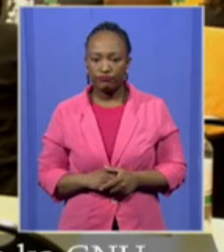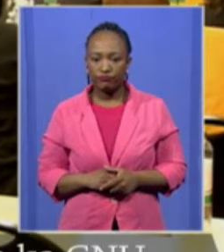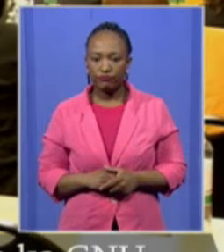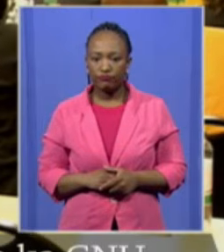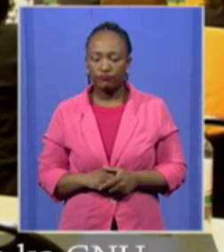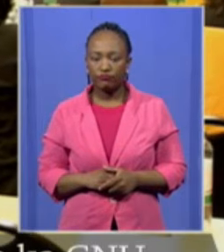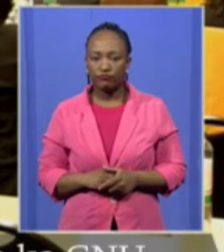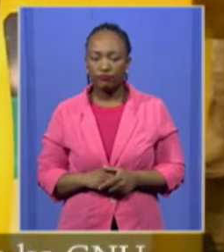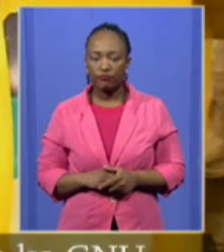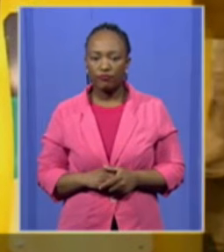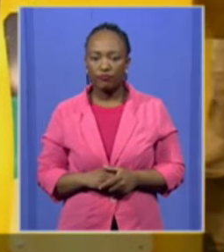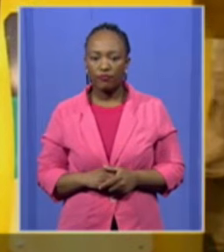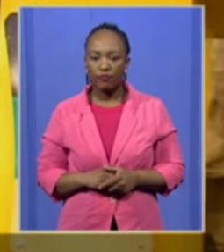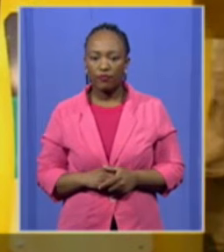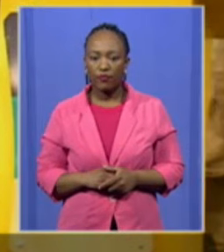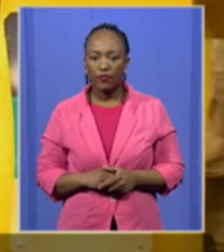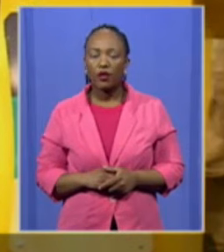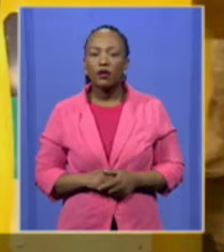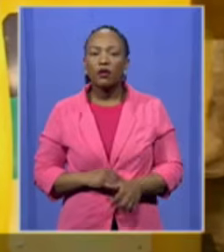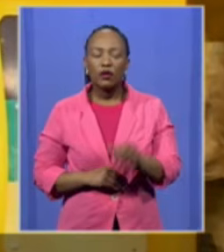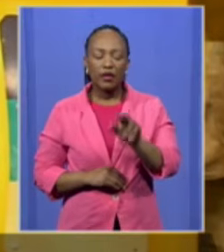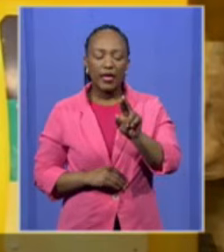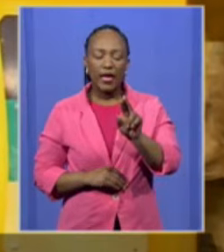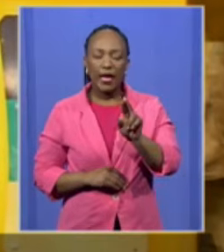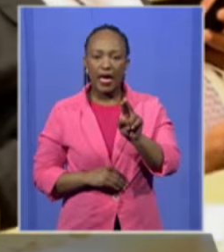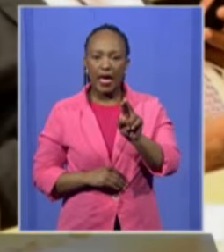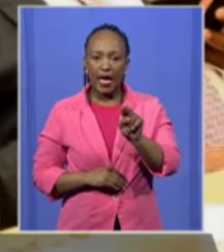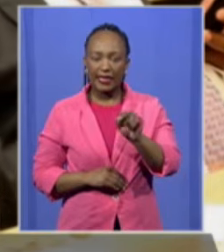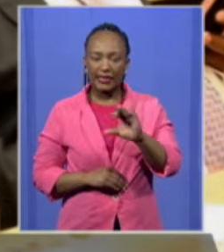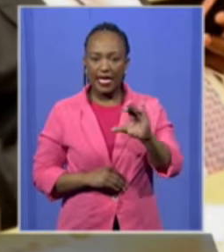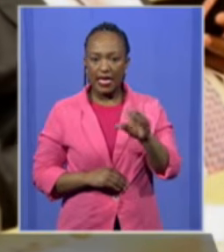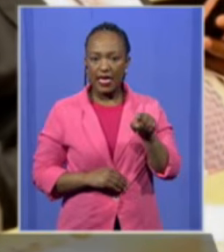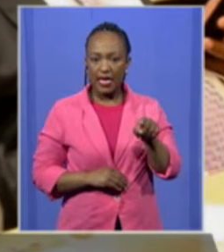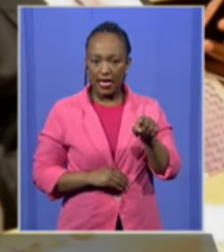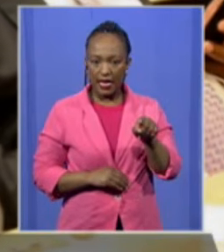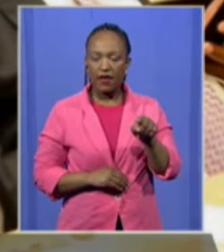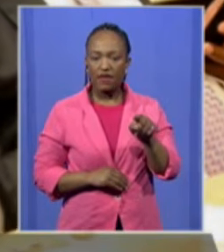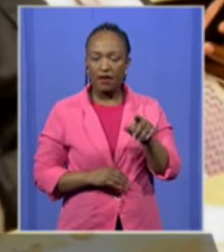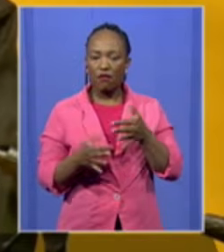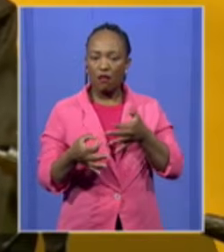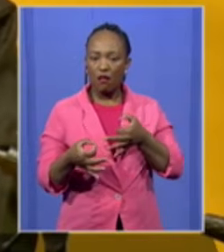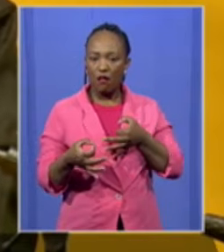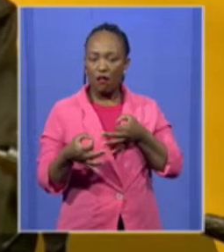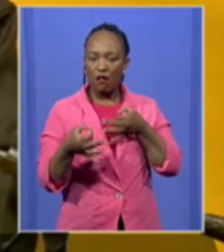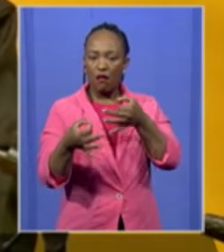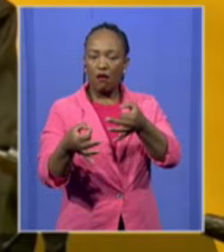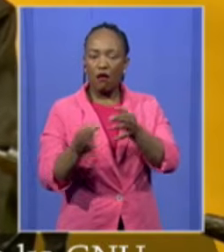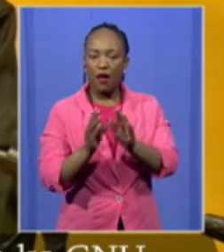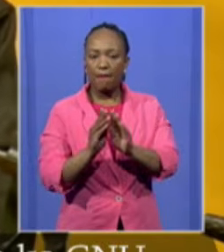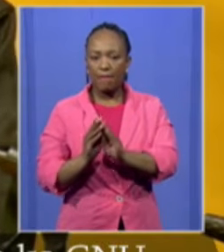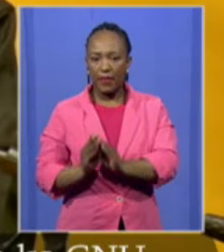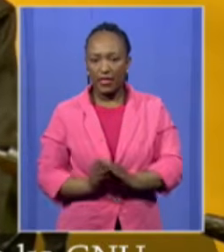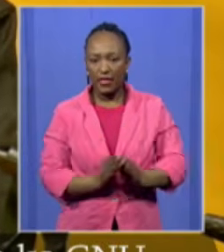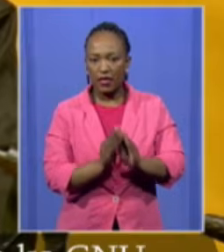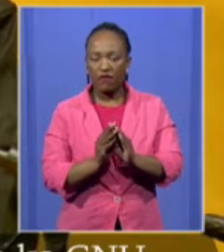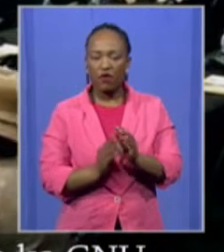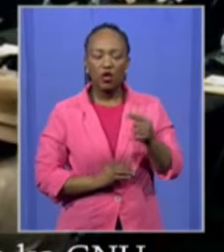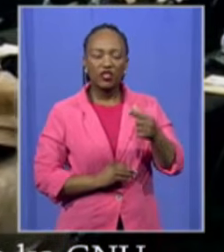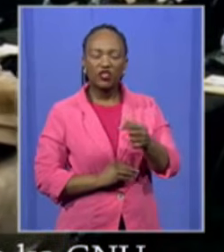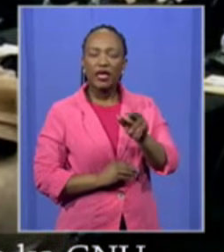ANC e tjhetjhiseditse morao kopano ya naha ya phethahatso hore komiti ya naha ya tshebetso e hlahlobe ka botebo boemo ba